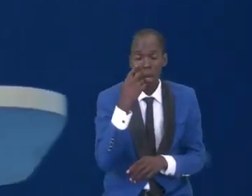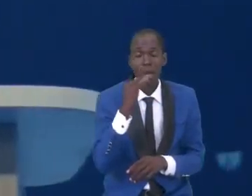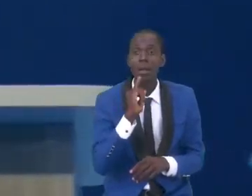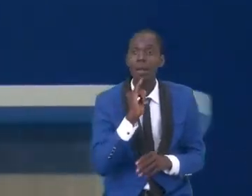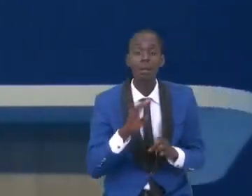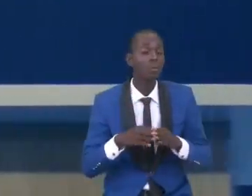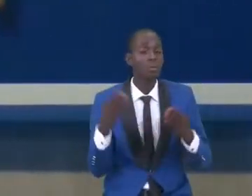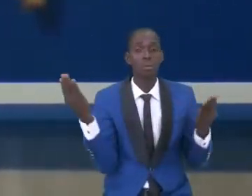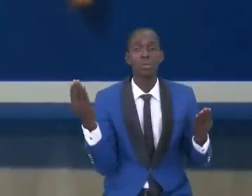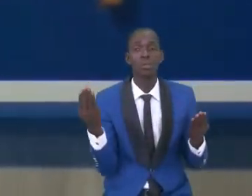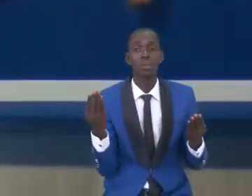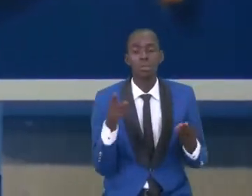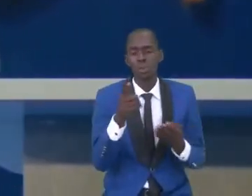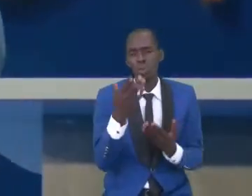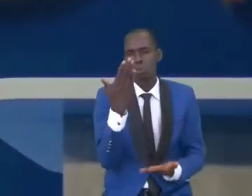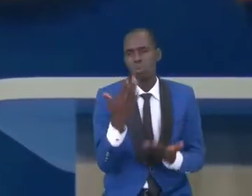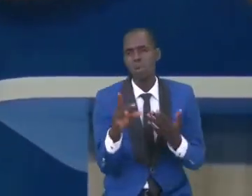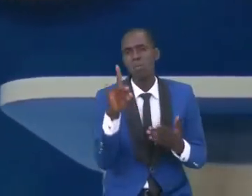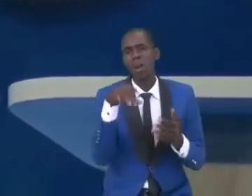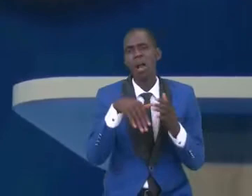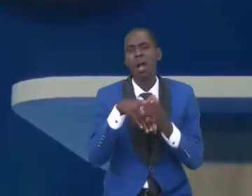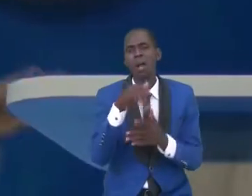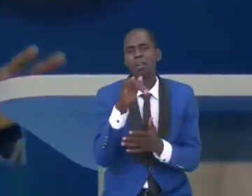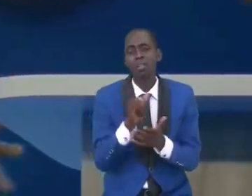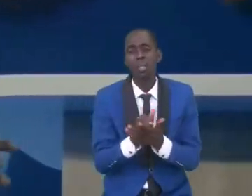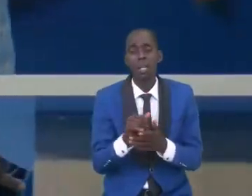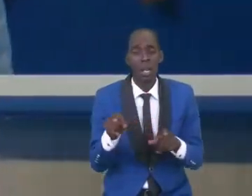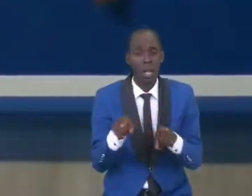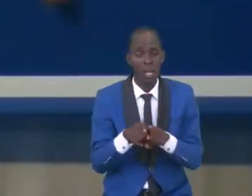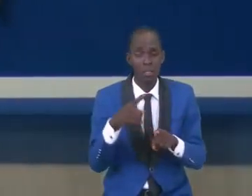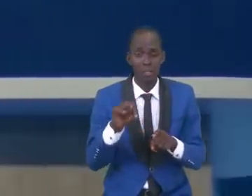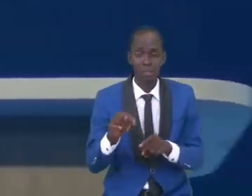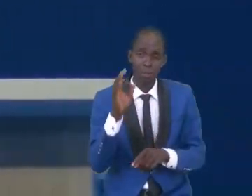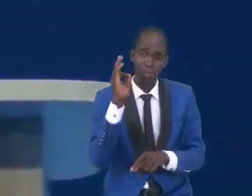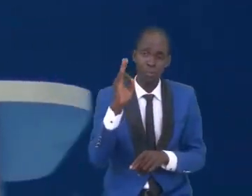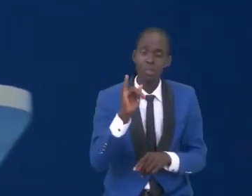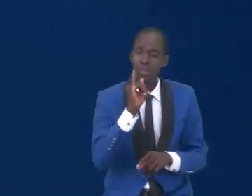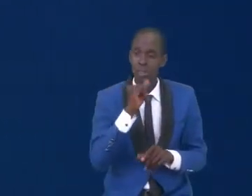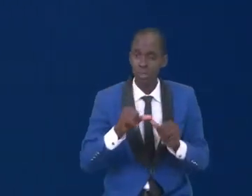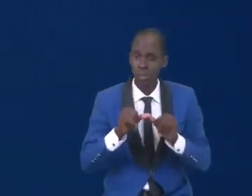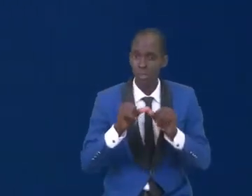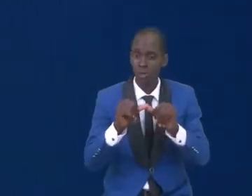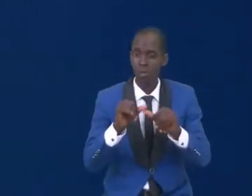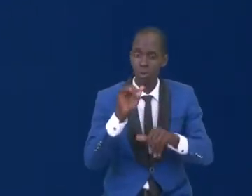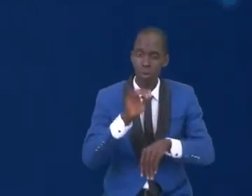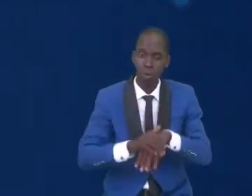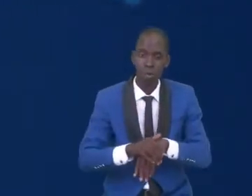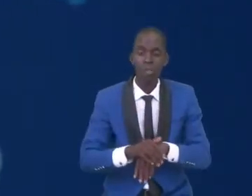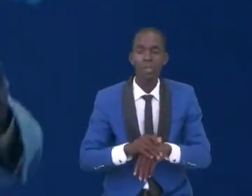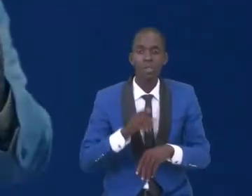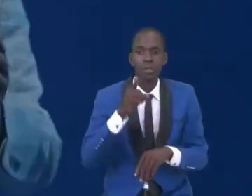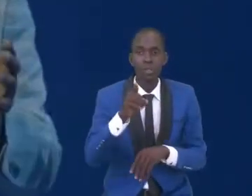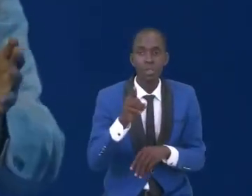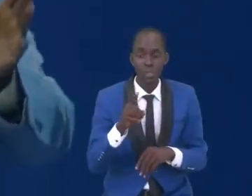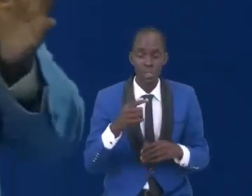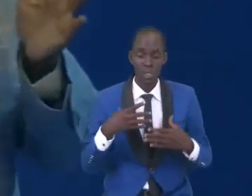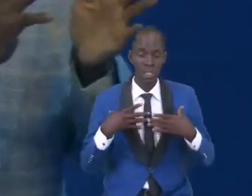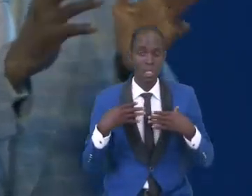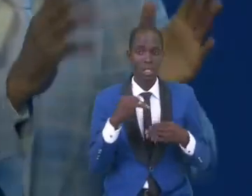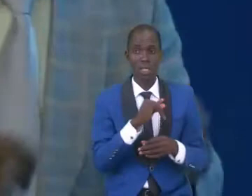You may discover that while the message is going on, you're feeling the urge, you're